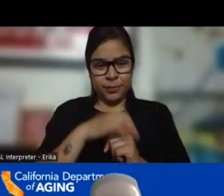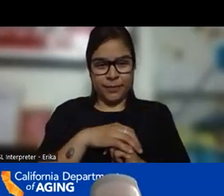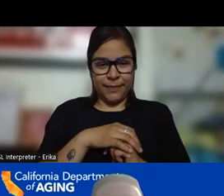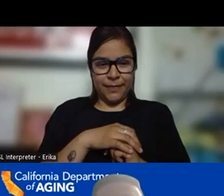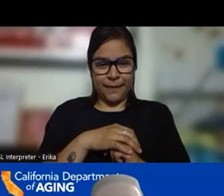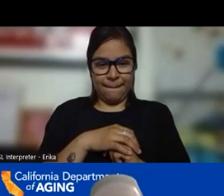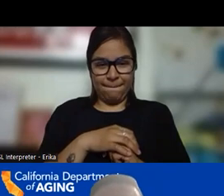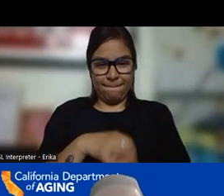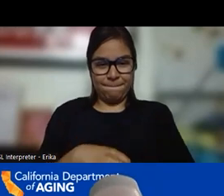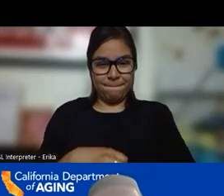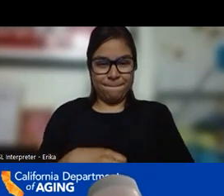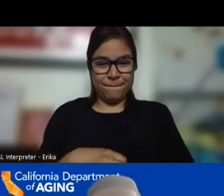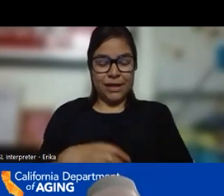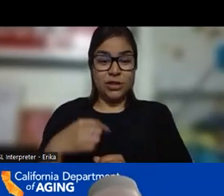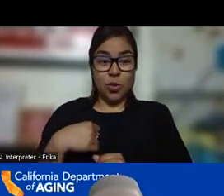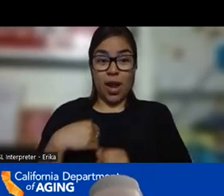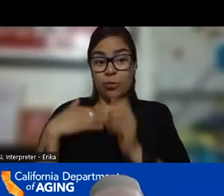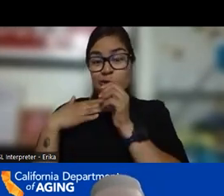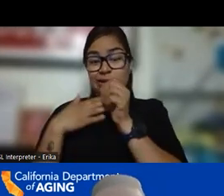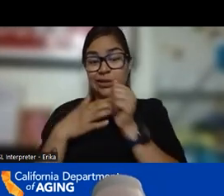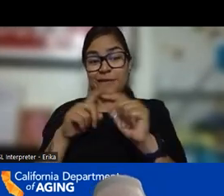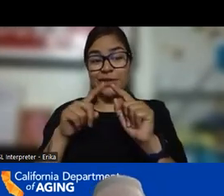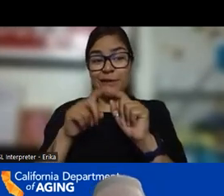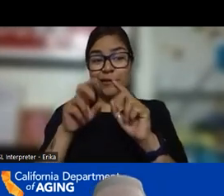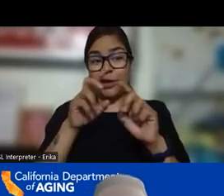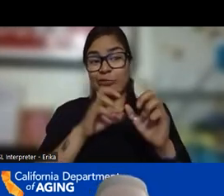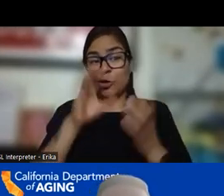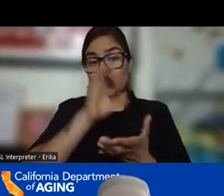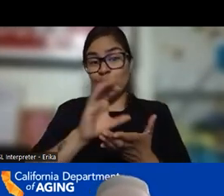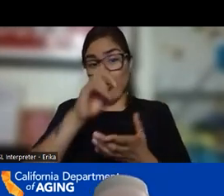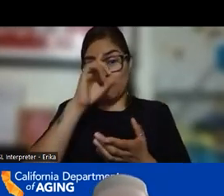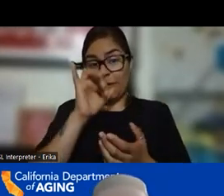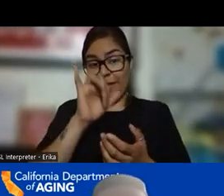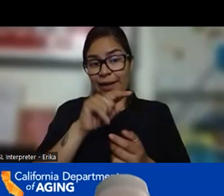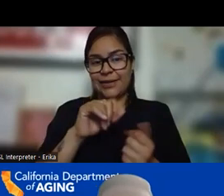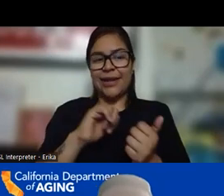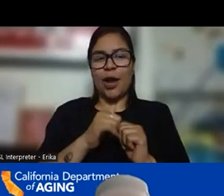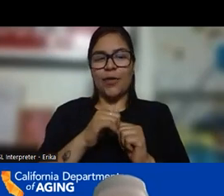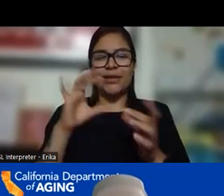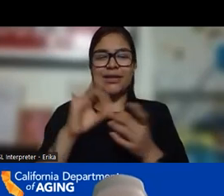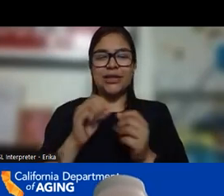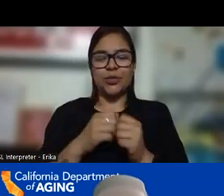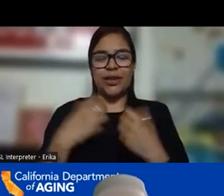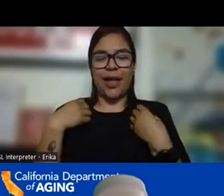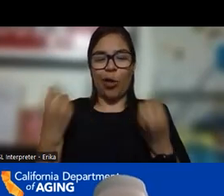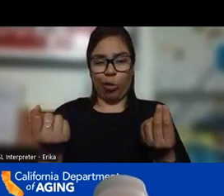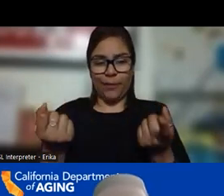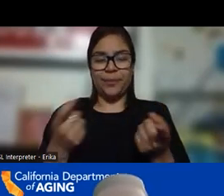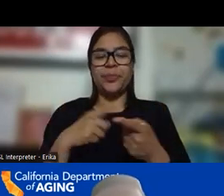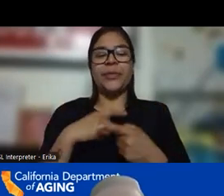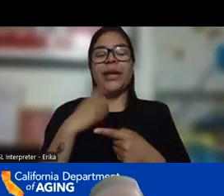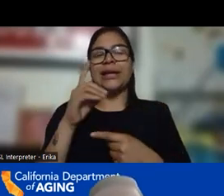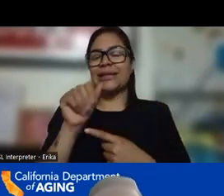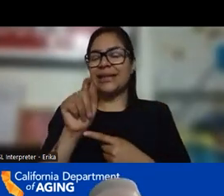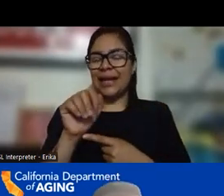I led a team of researchers there. And our charge was collecting a wide variety of data related to the health workforce, so demographic data, data on supply and